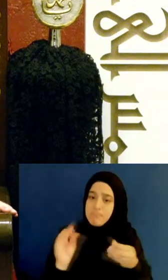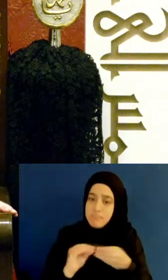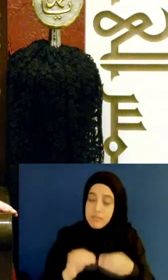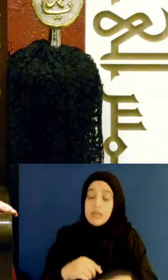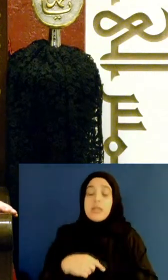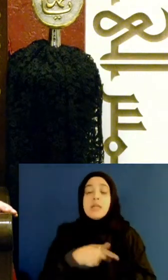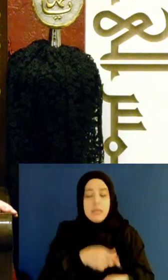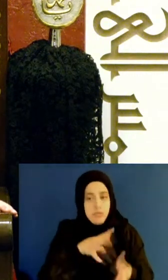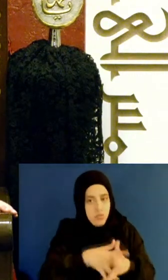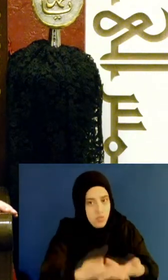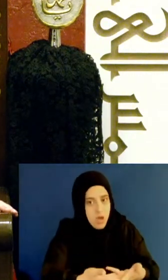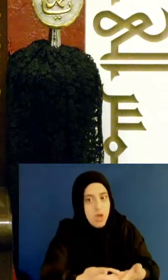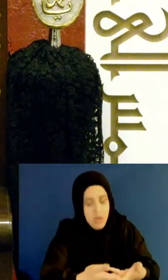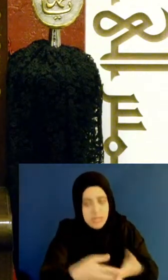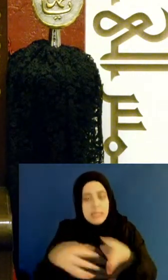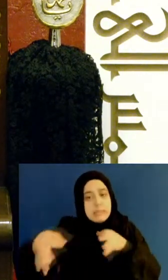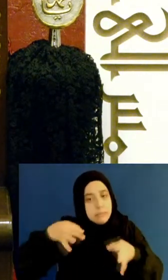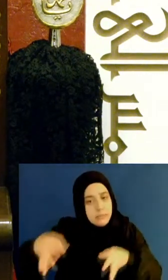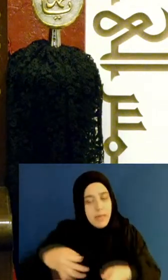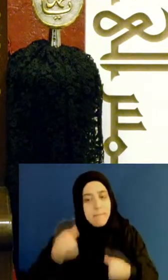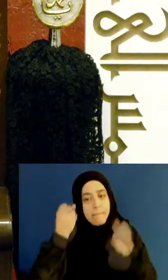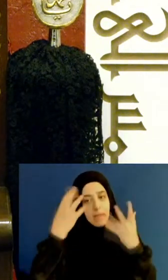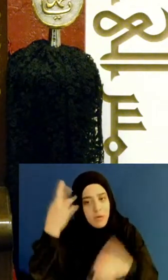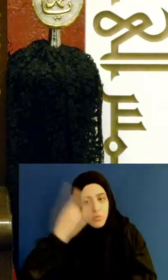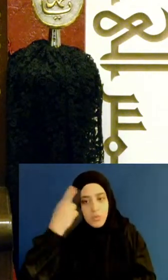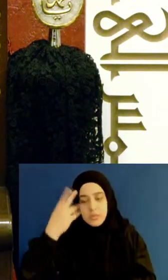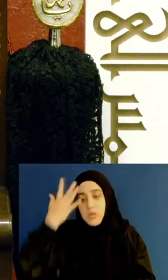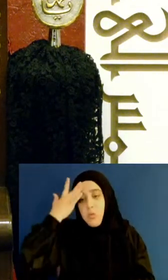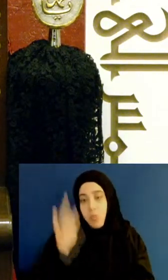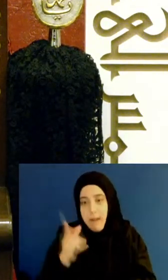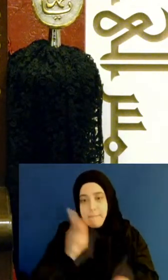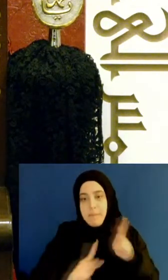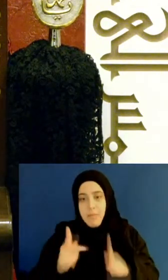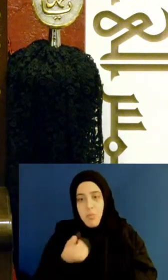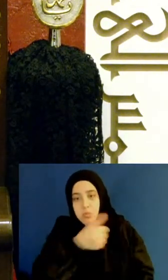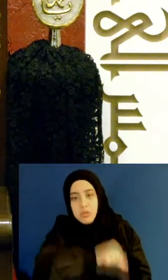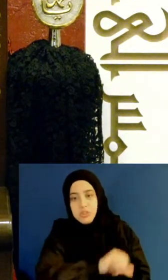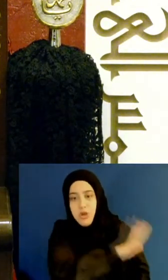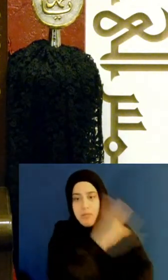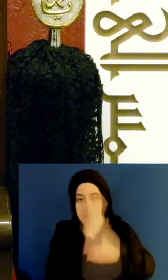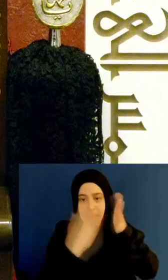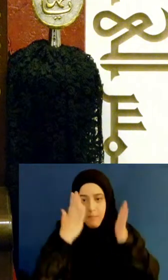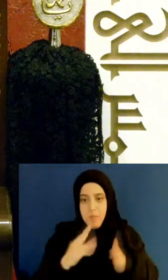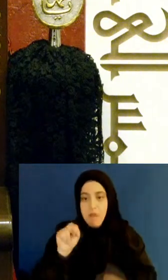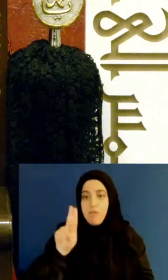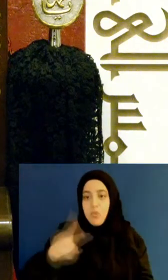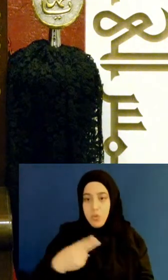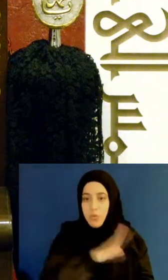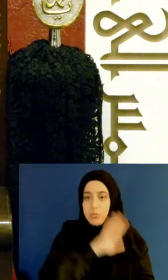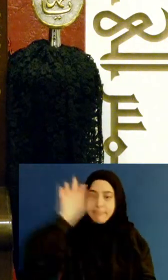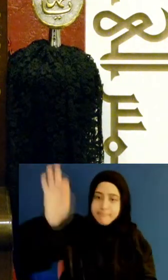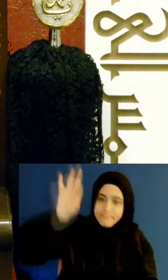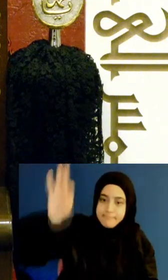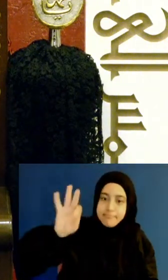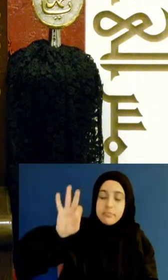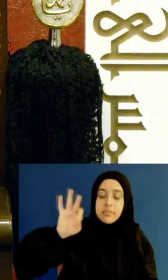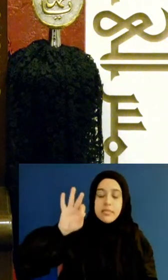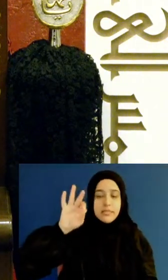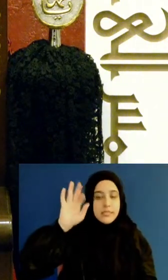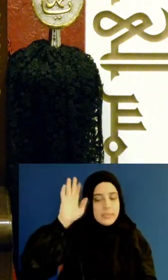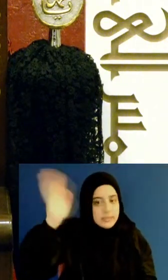the people rejected the message of Nabi Allah Nuh. Yes, there were those who fought and were